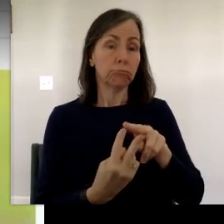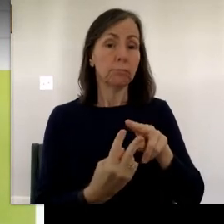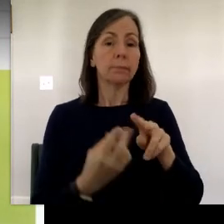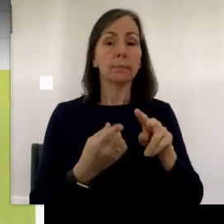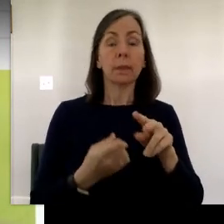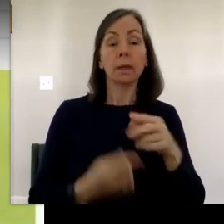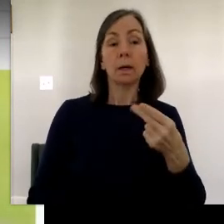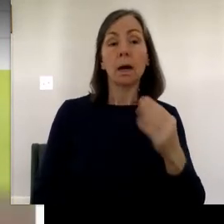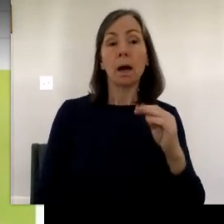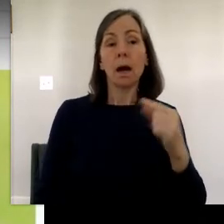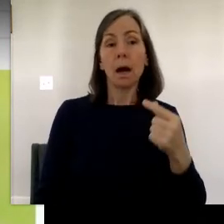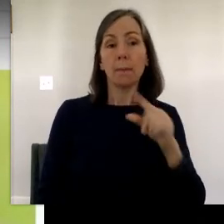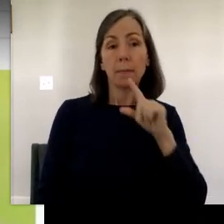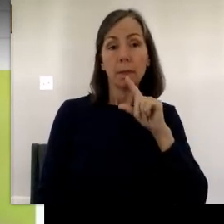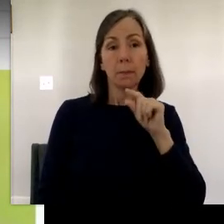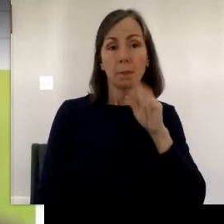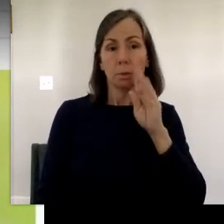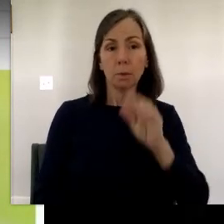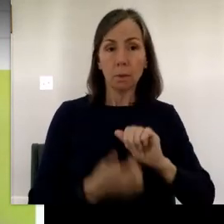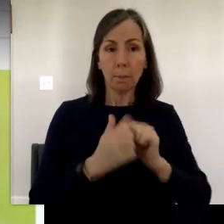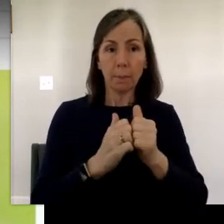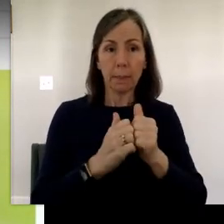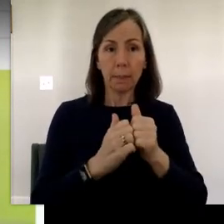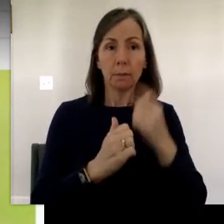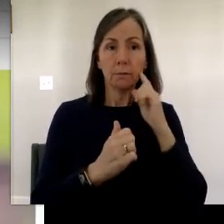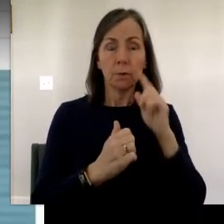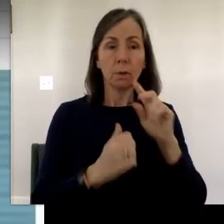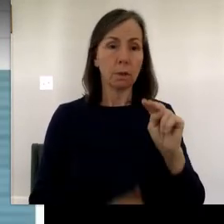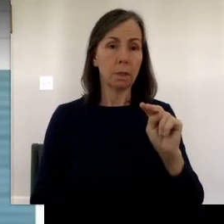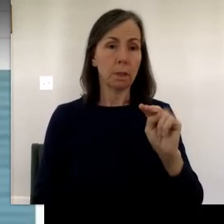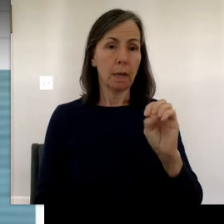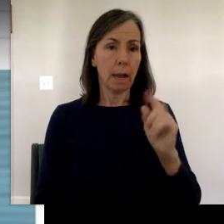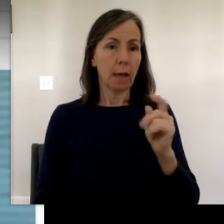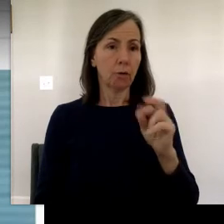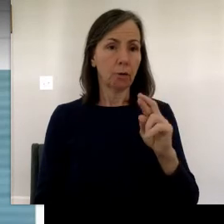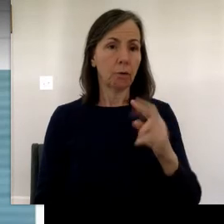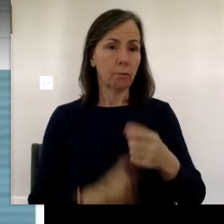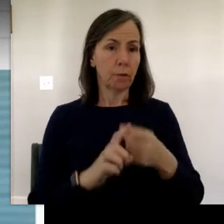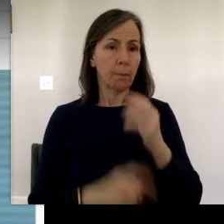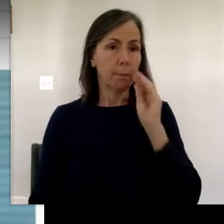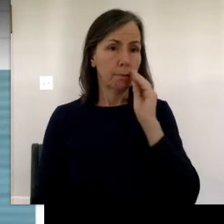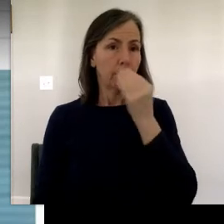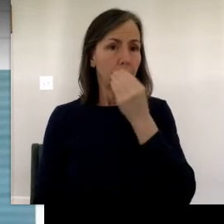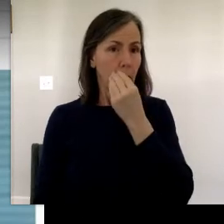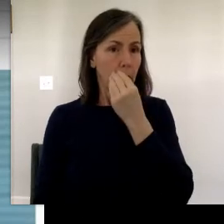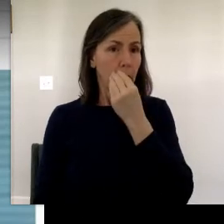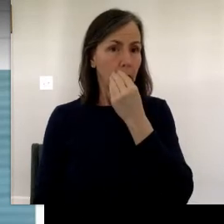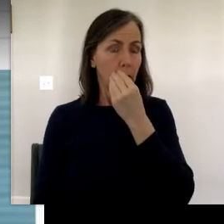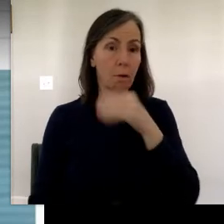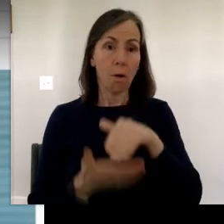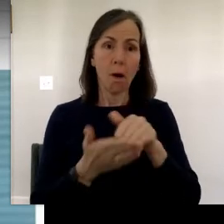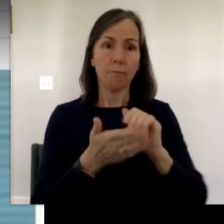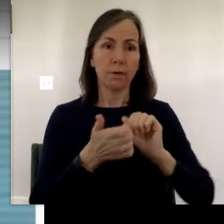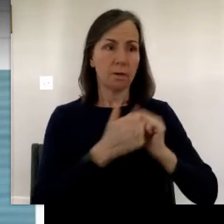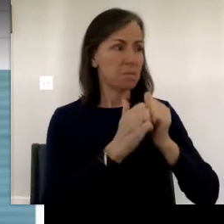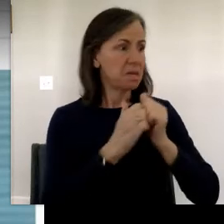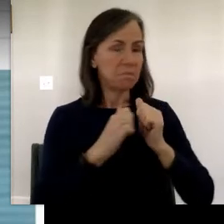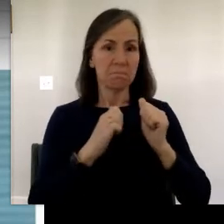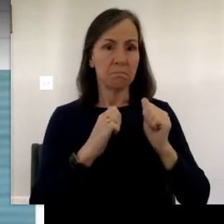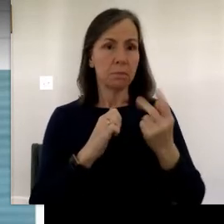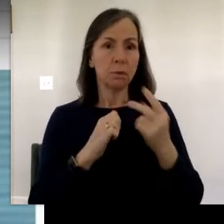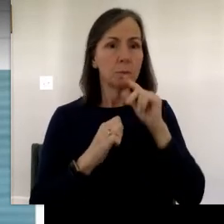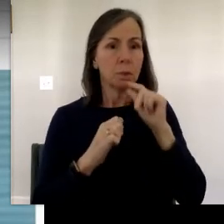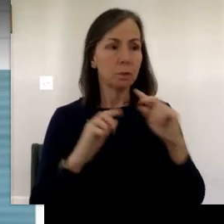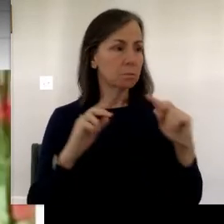Hummingbirds compete for nectar. They often compete very fiercely for